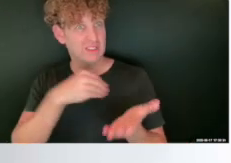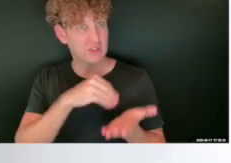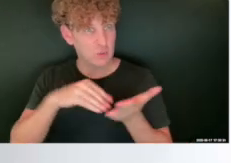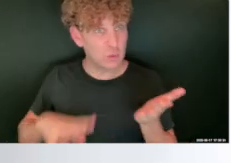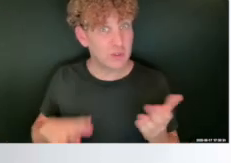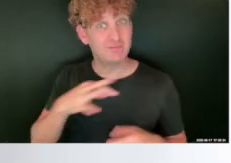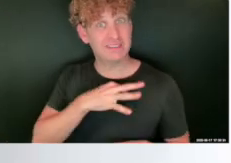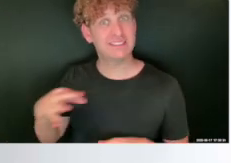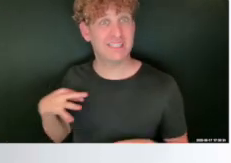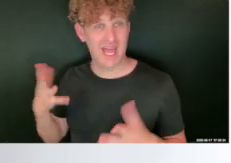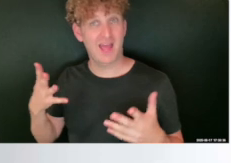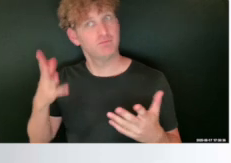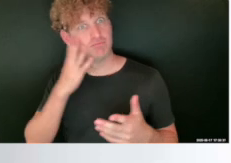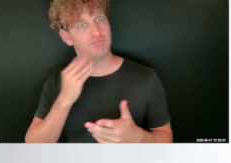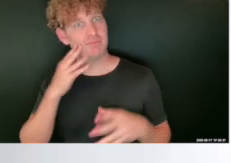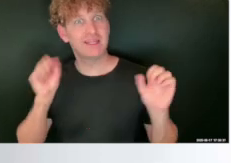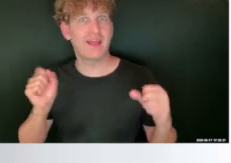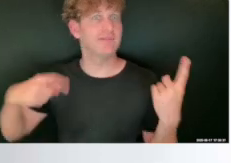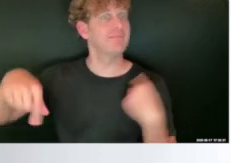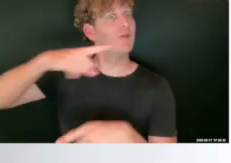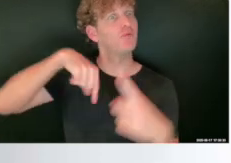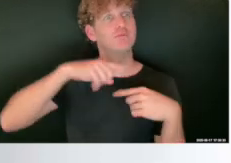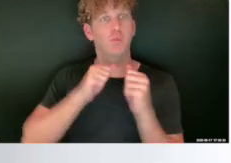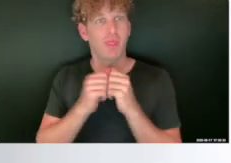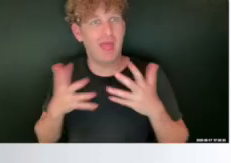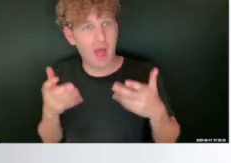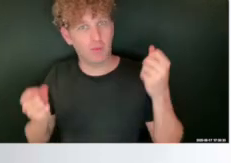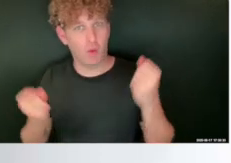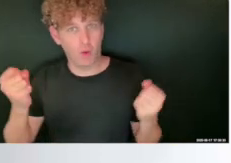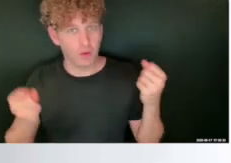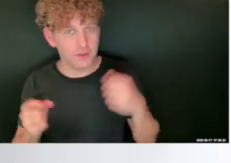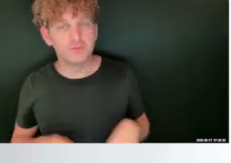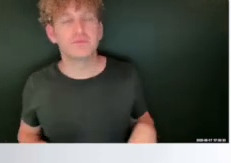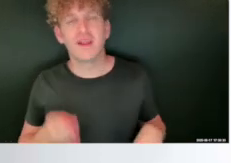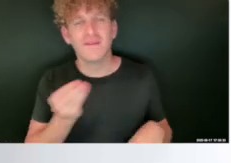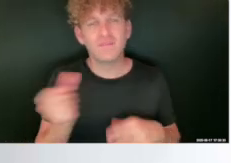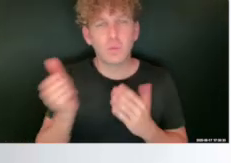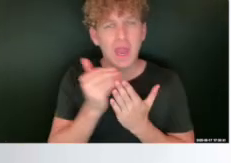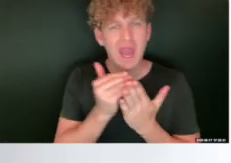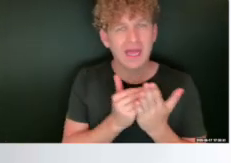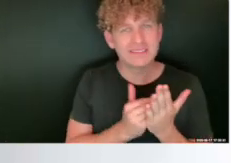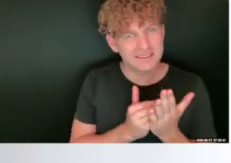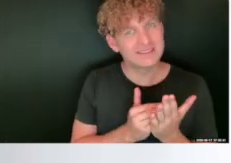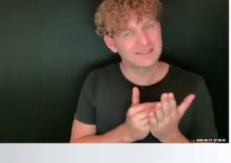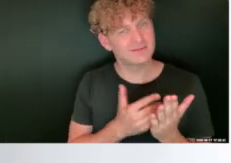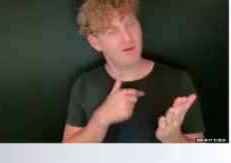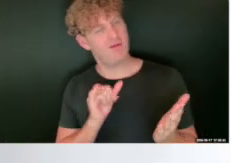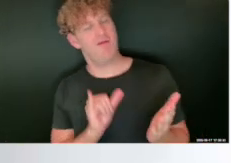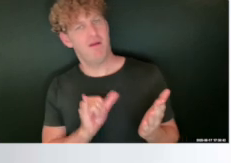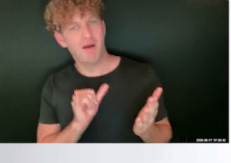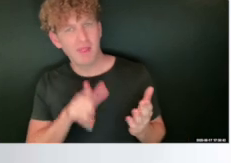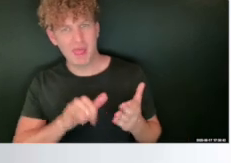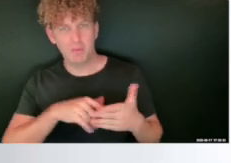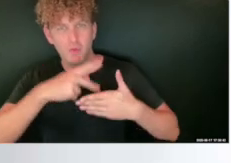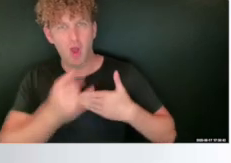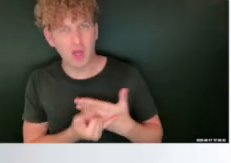increase access to key destinations while reducing vehicle miles traveled. Each STEP grant